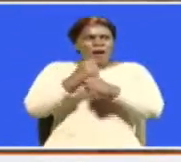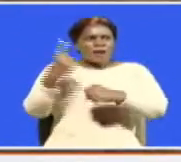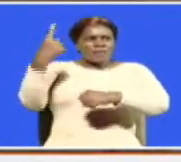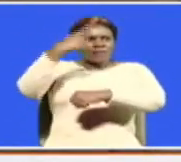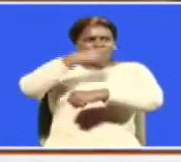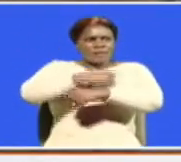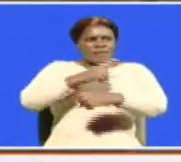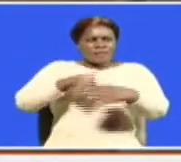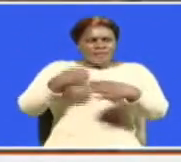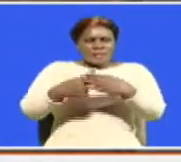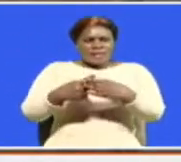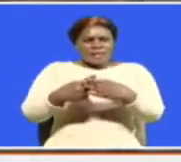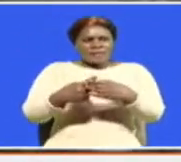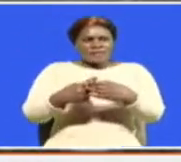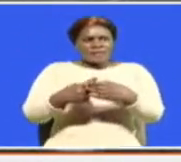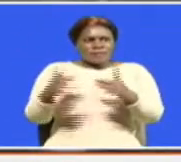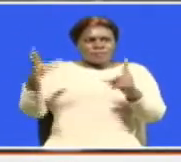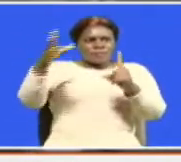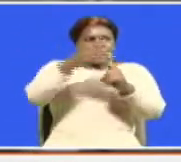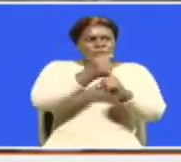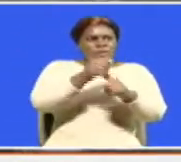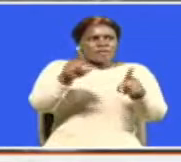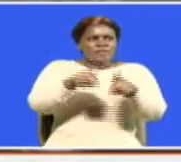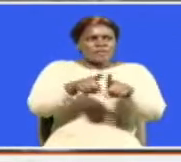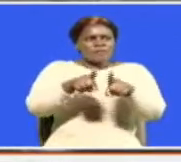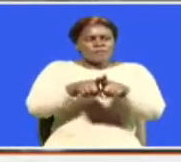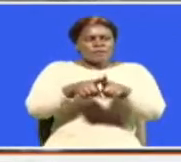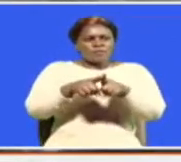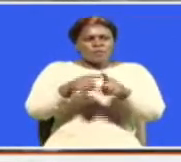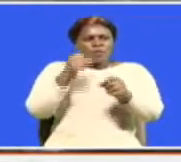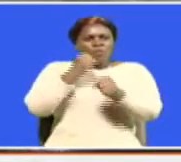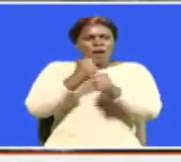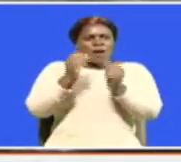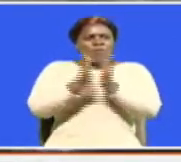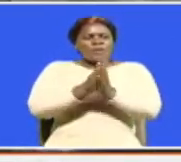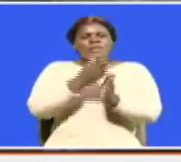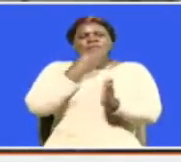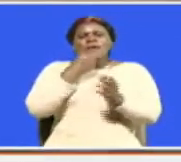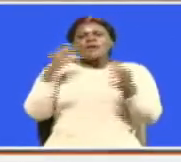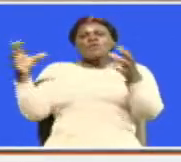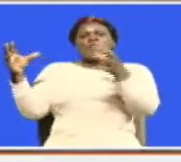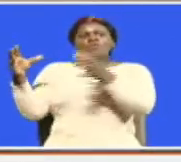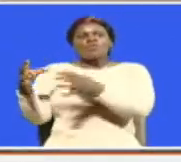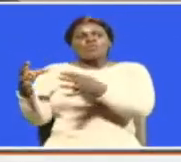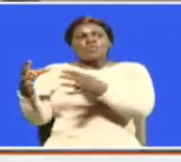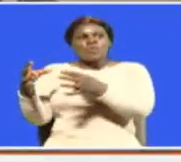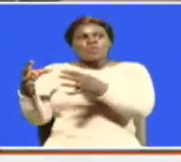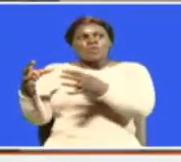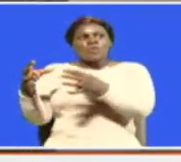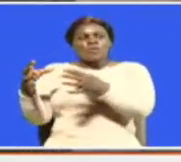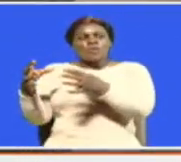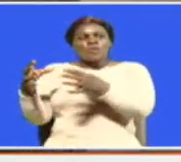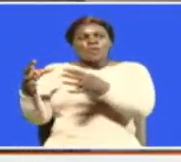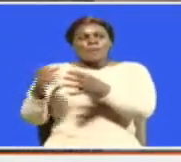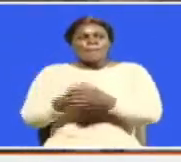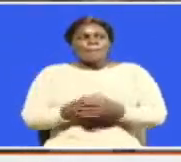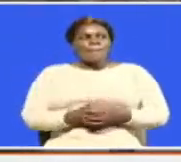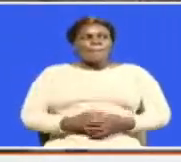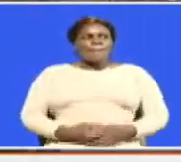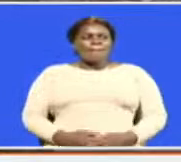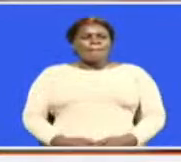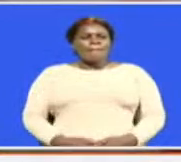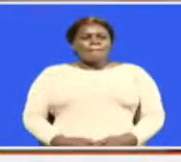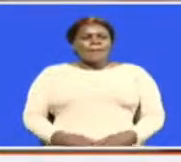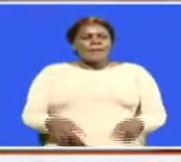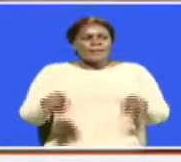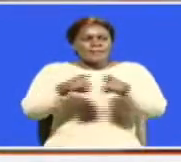day and their accomplishments. They also work shoulder to shoulder with their male counterparts and are not a burden.